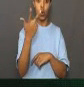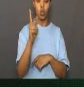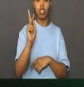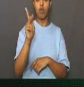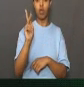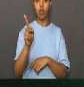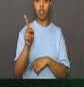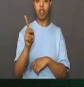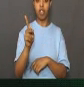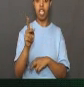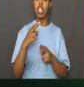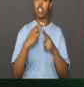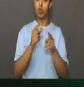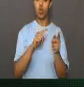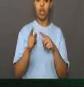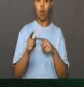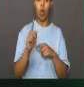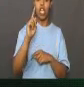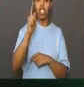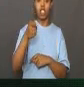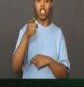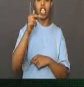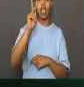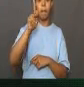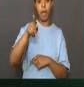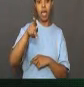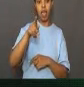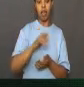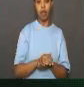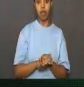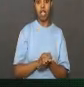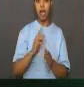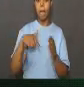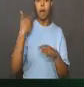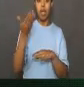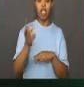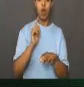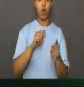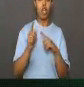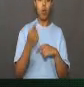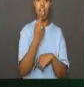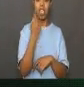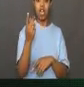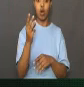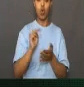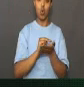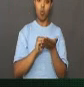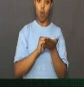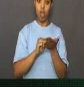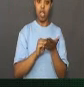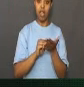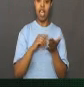3-phosphate, called GP. Next, each molecule